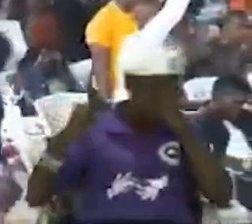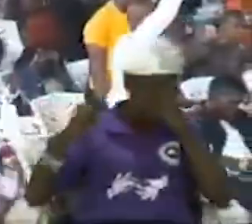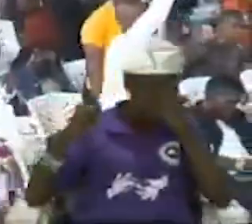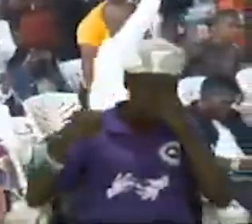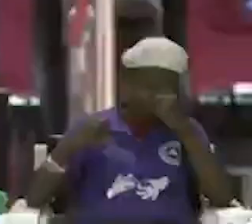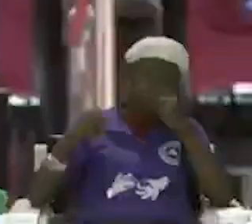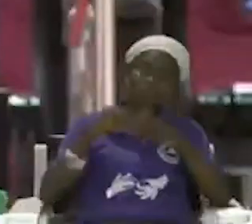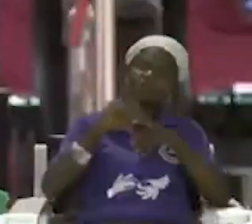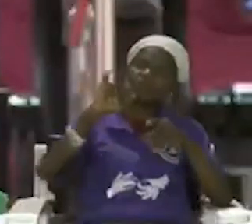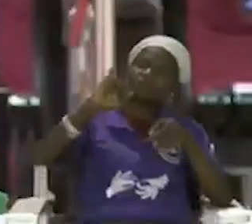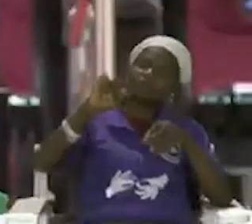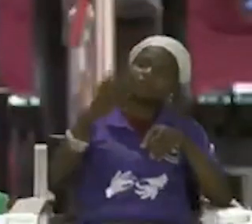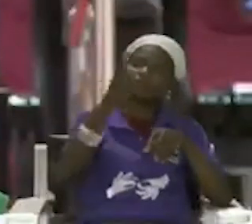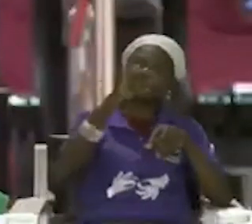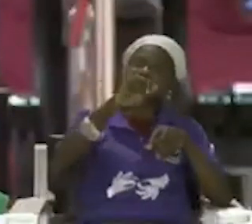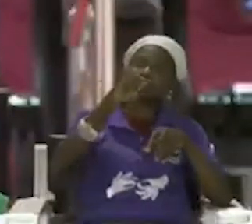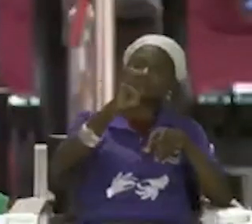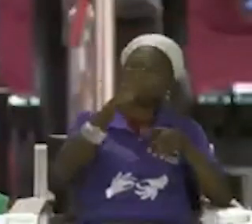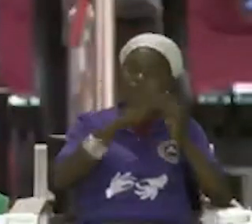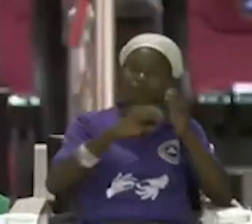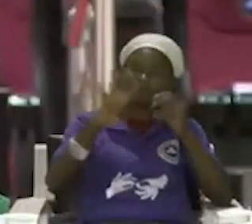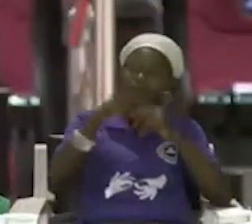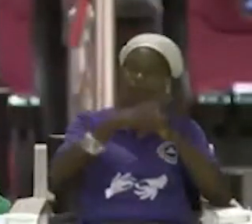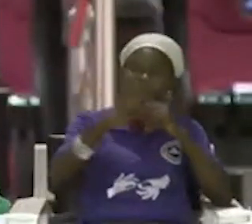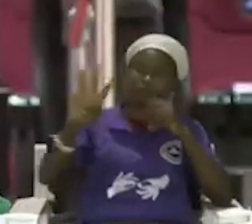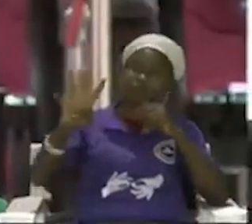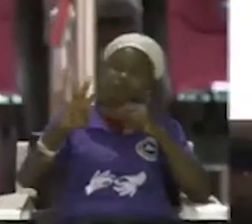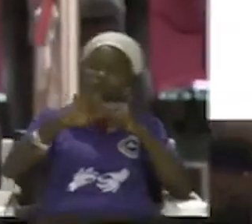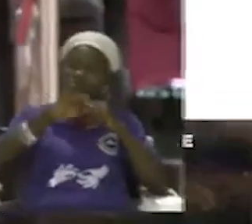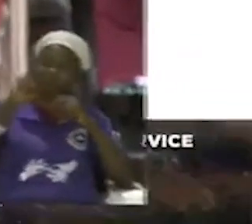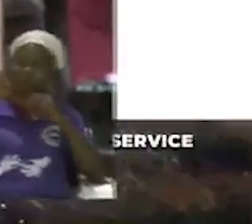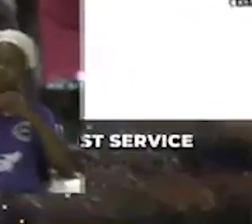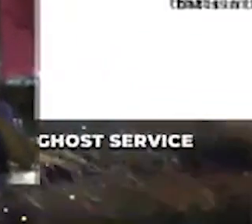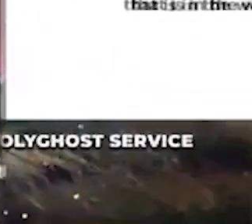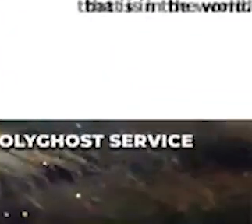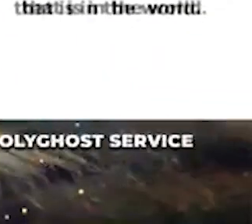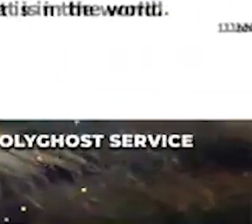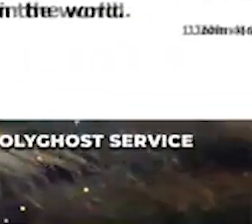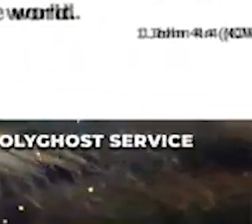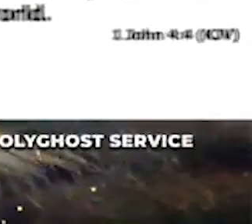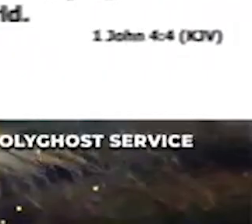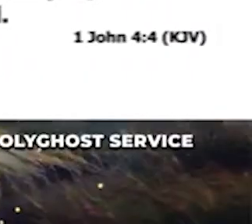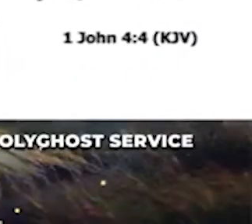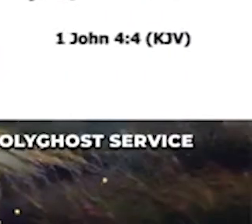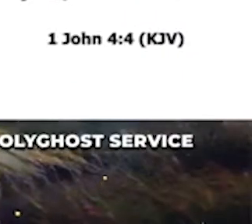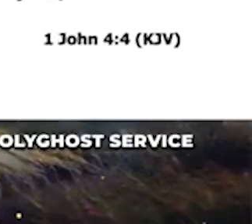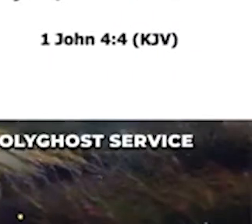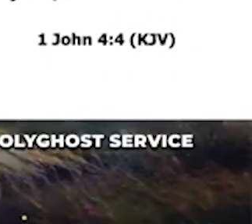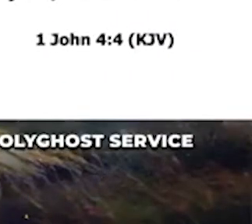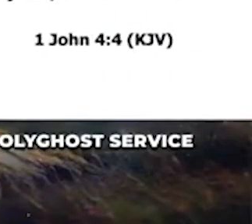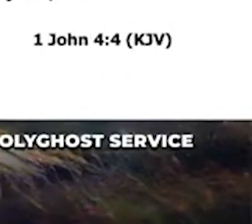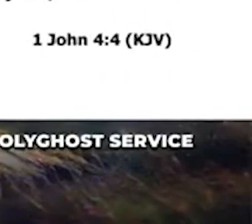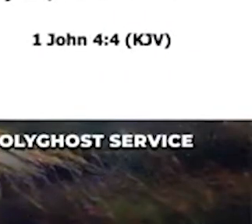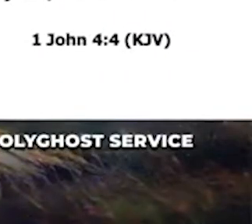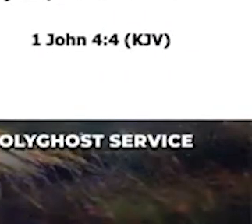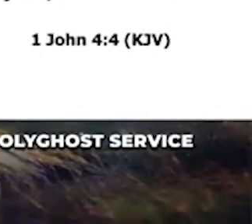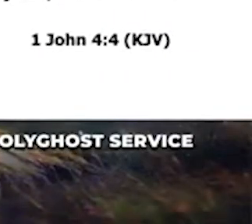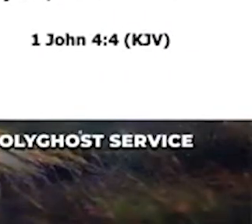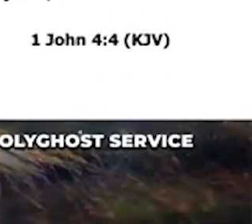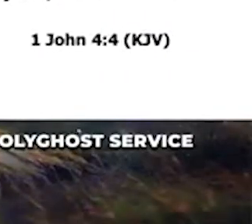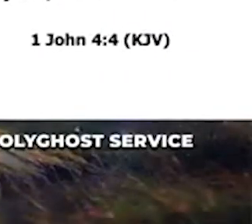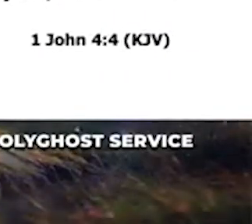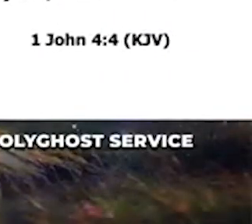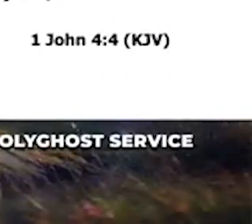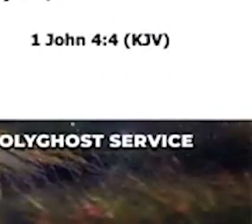In 1 John chapter 4, verse 4, 1 John chapter 4, verse 4, the Bible says, little children, you